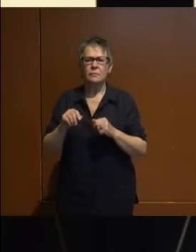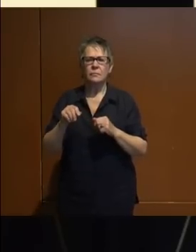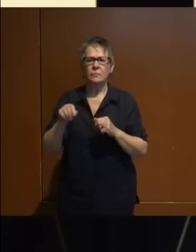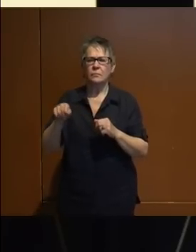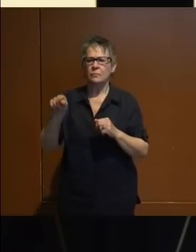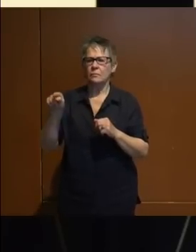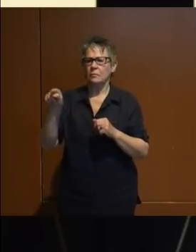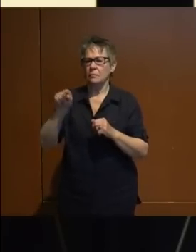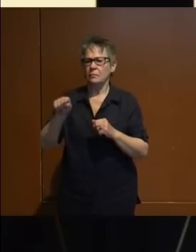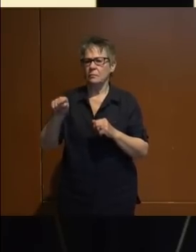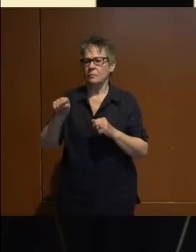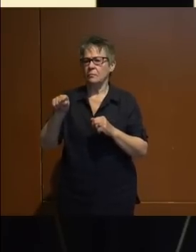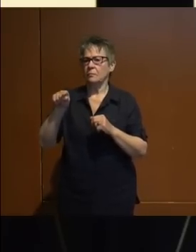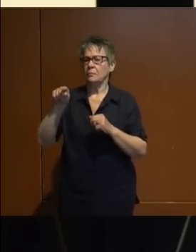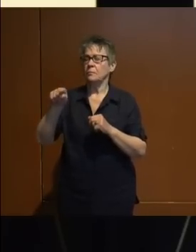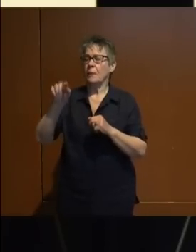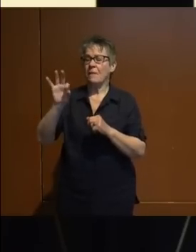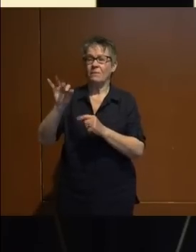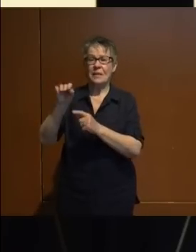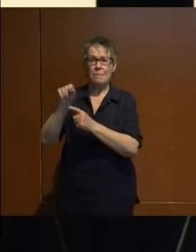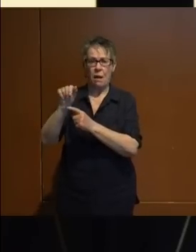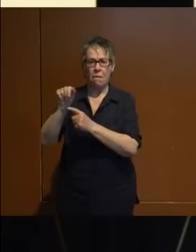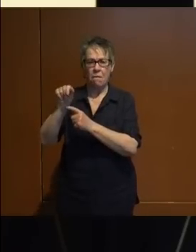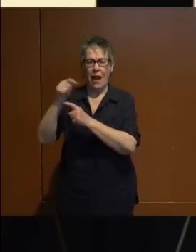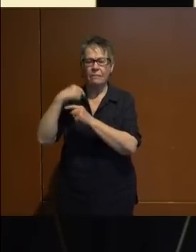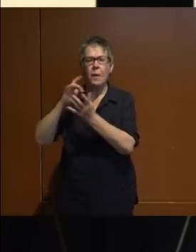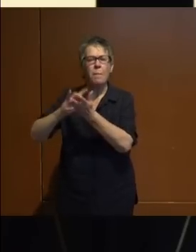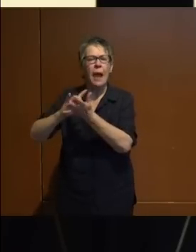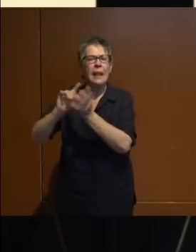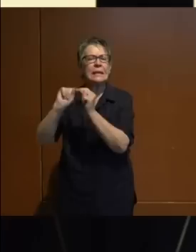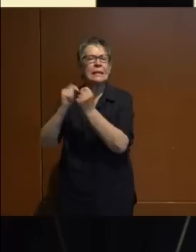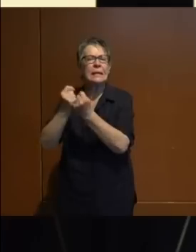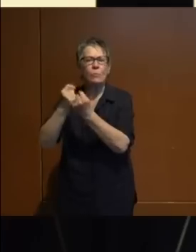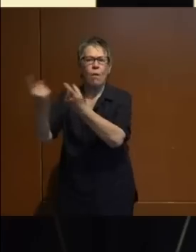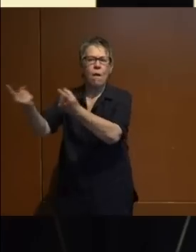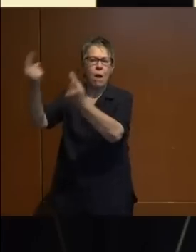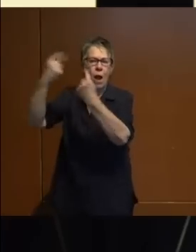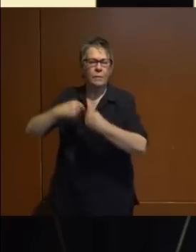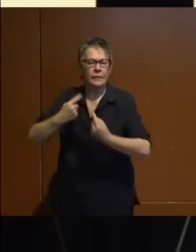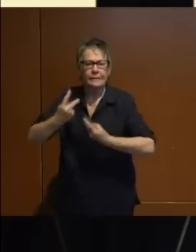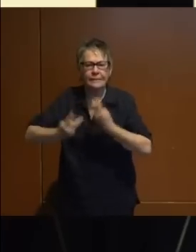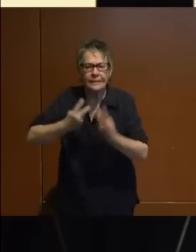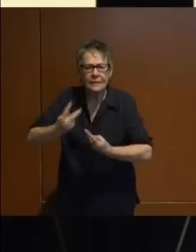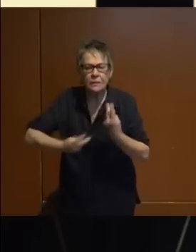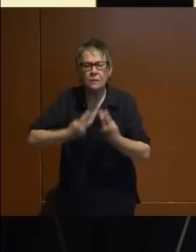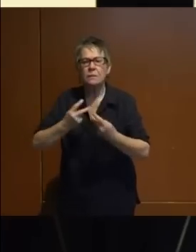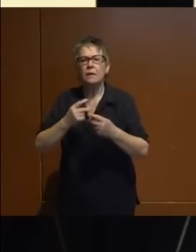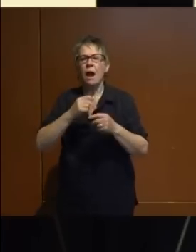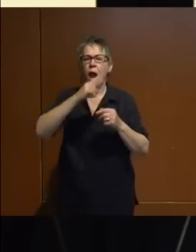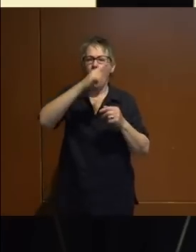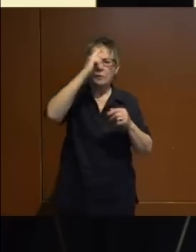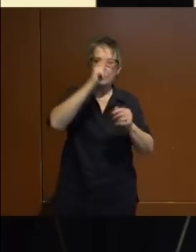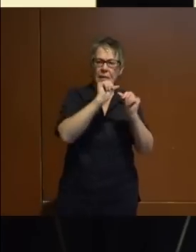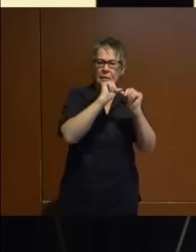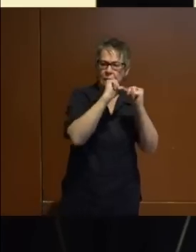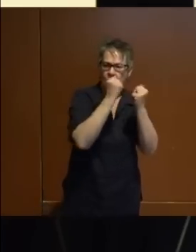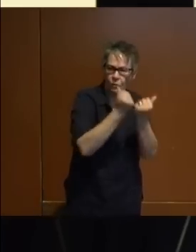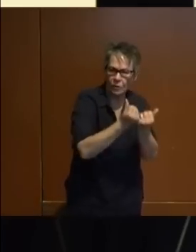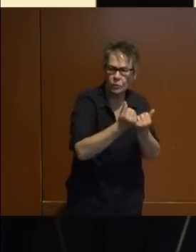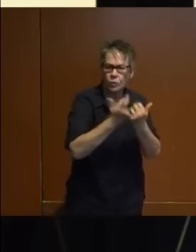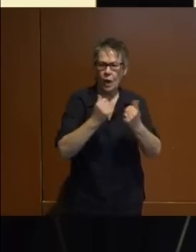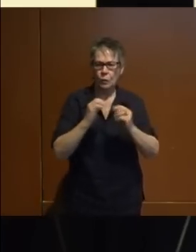visiting New Jersey, and we're going, with the Hospital Association, do a video education and training session